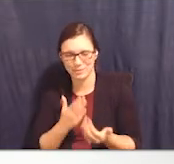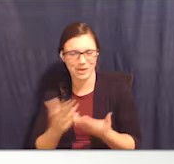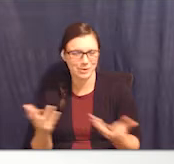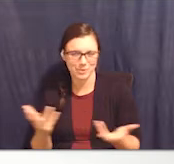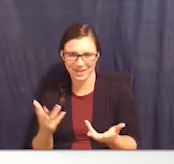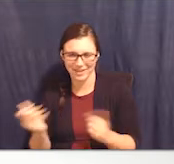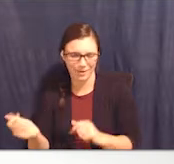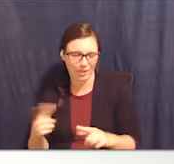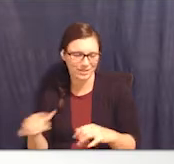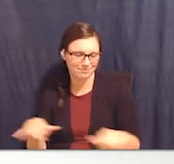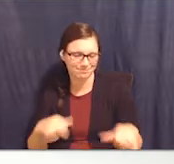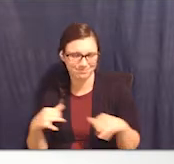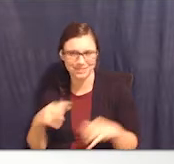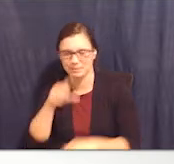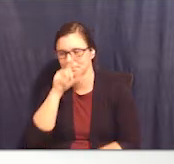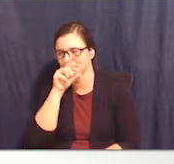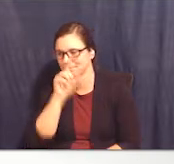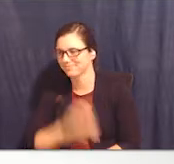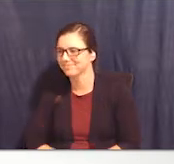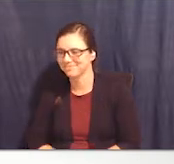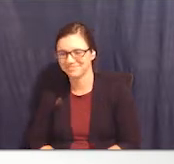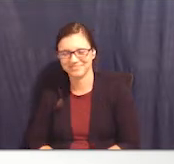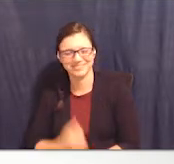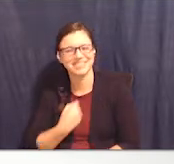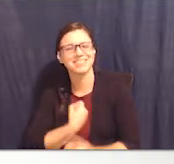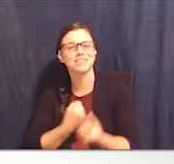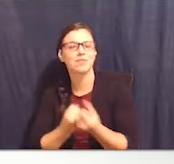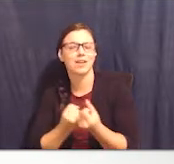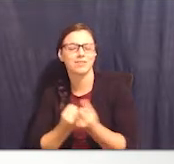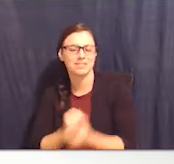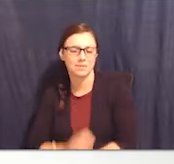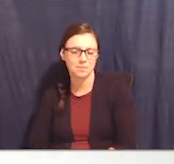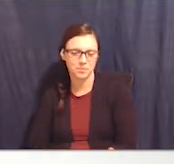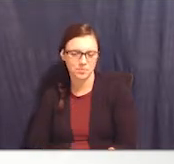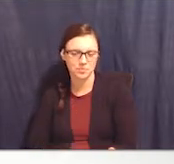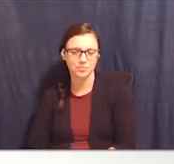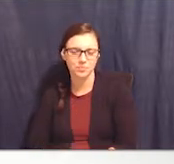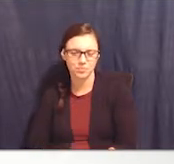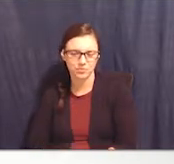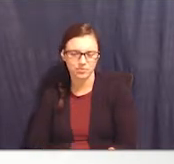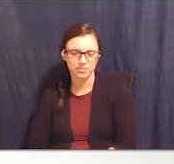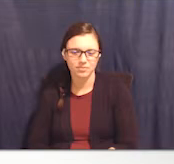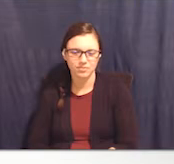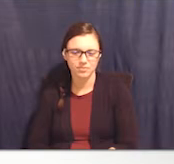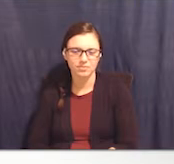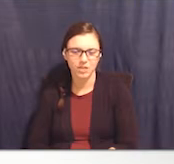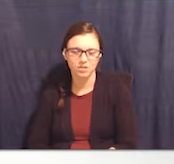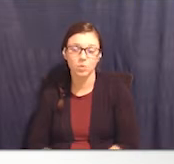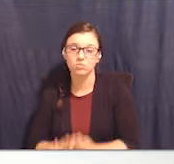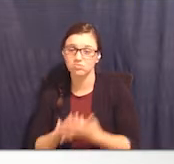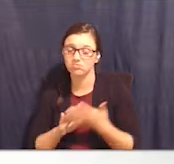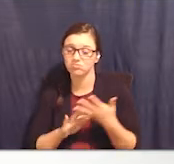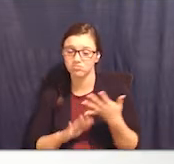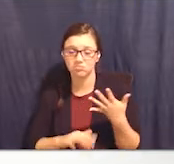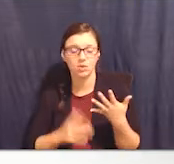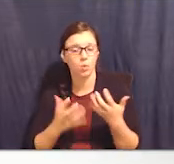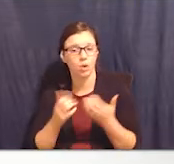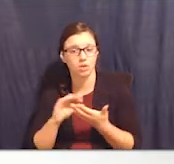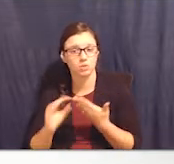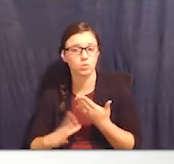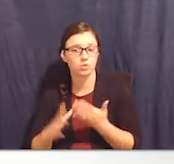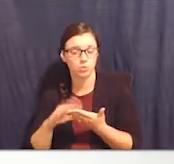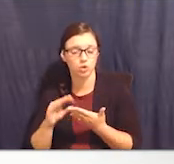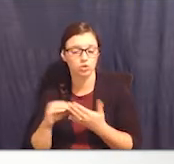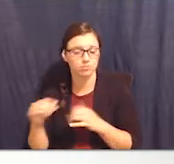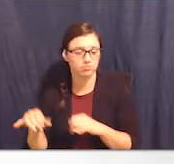all extracurricular activities in a high school, they do get paid a supplement. So we want them to get their supplement. We want to be able to